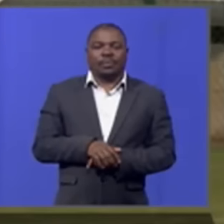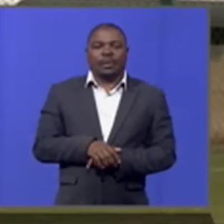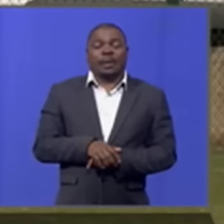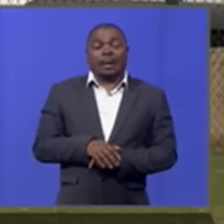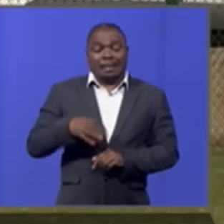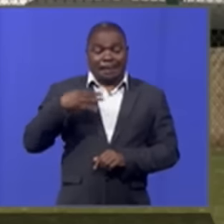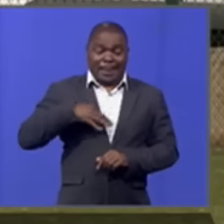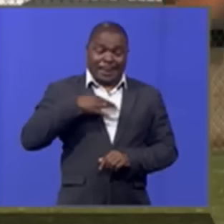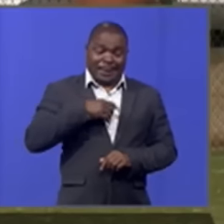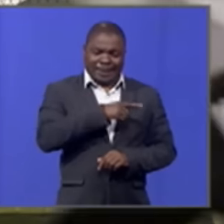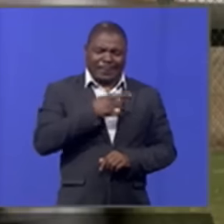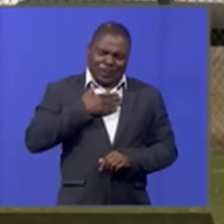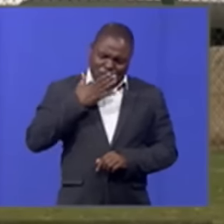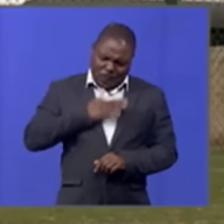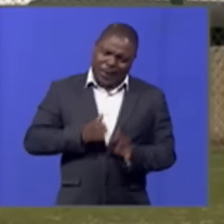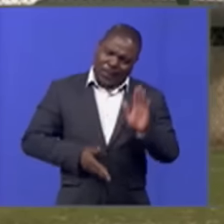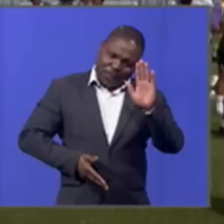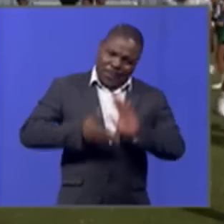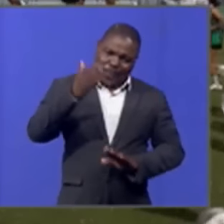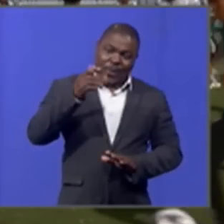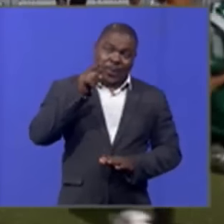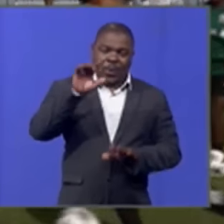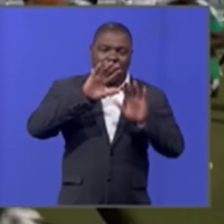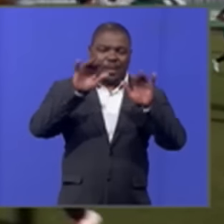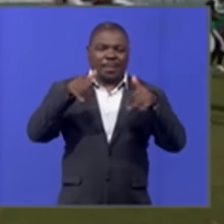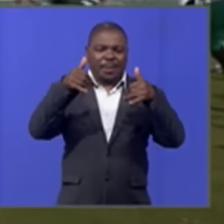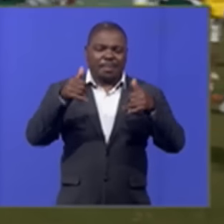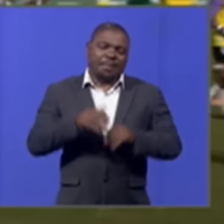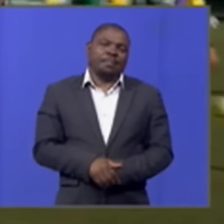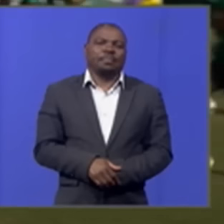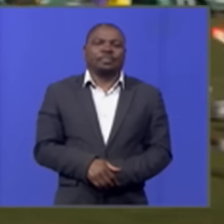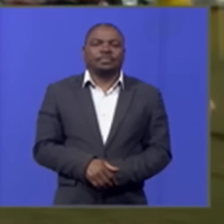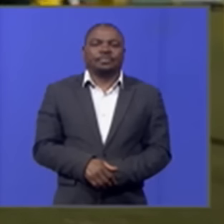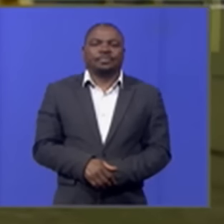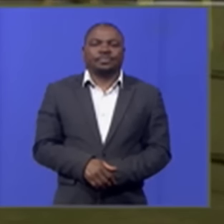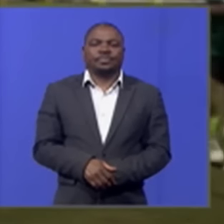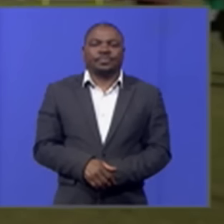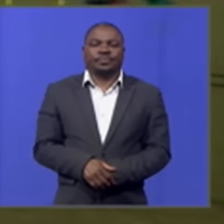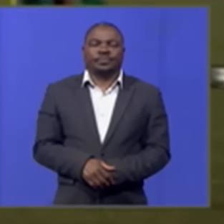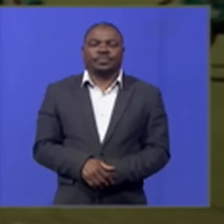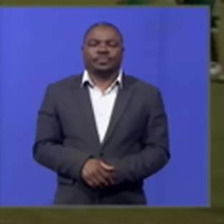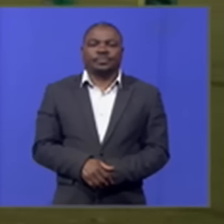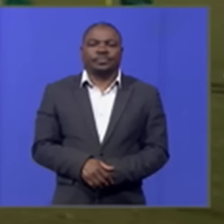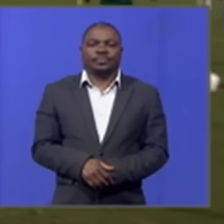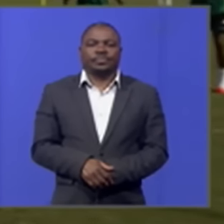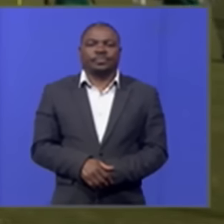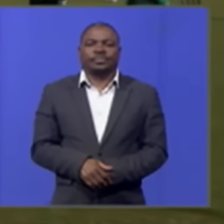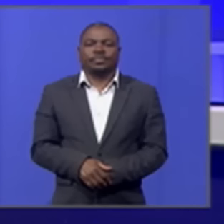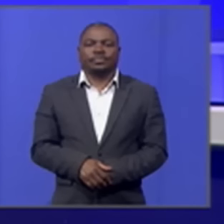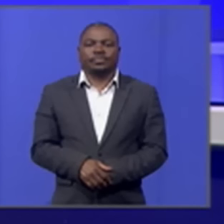se batleng ho bona ba sa ya teng ho emela Afrika Borwa. Ke Mahudi Molapo, ditabeng tsa SABC.